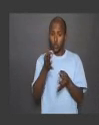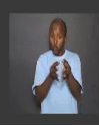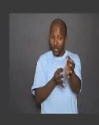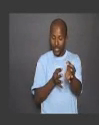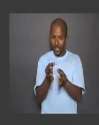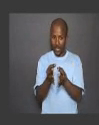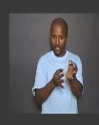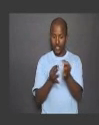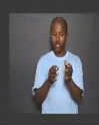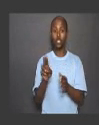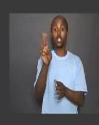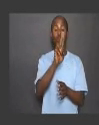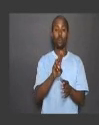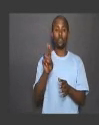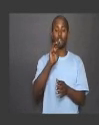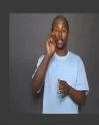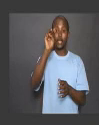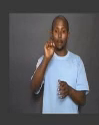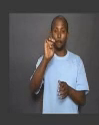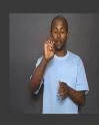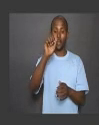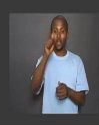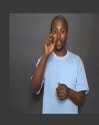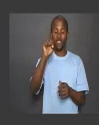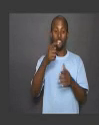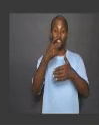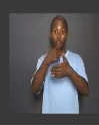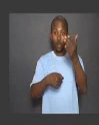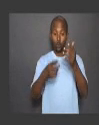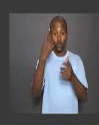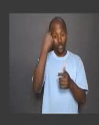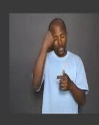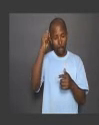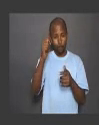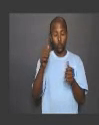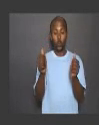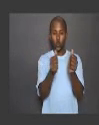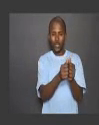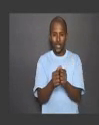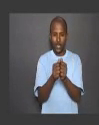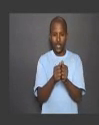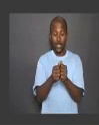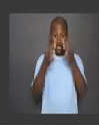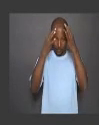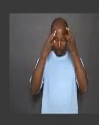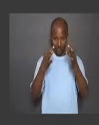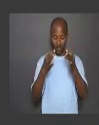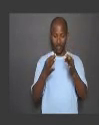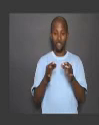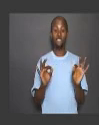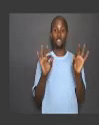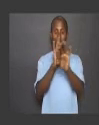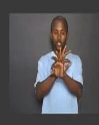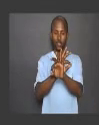the use of the mean value theorem with a specific function, let